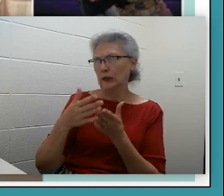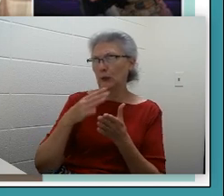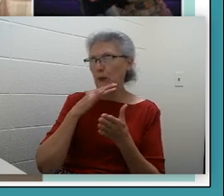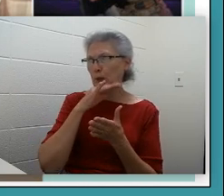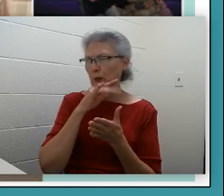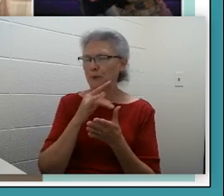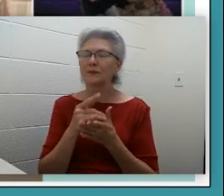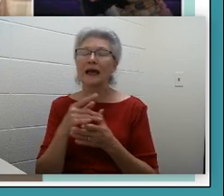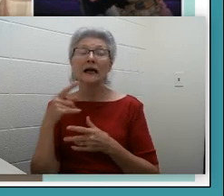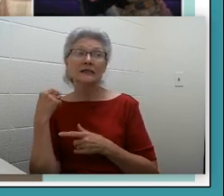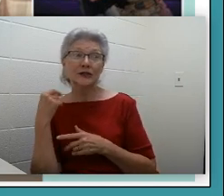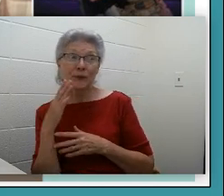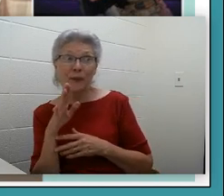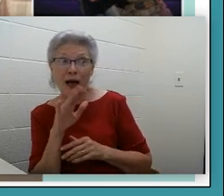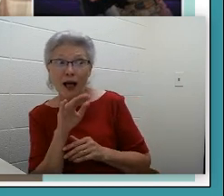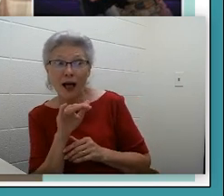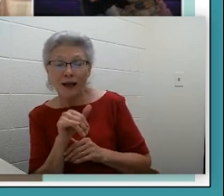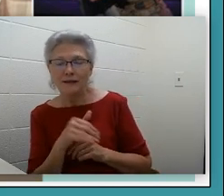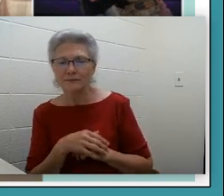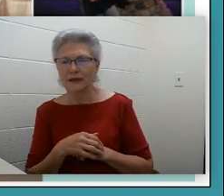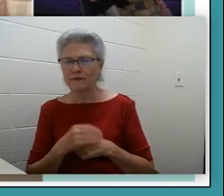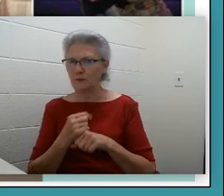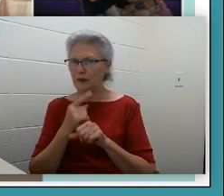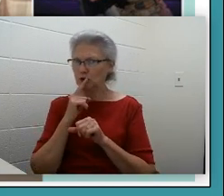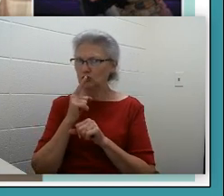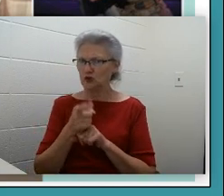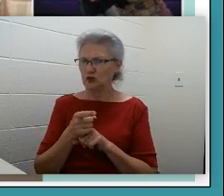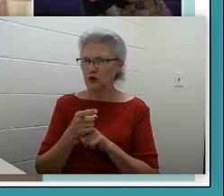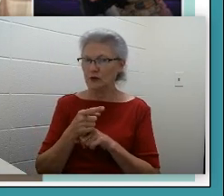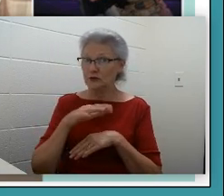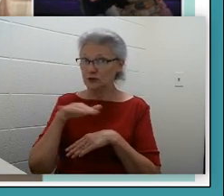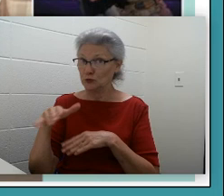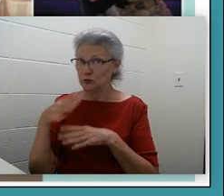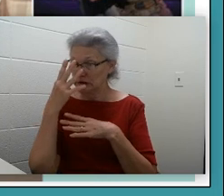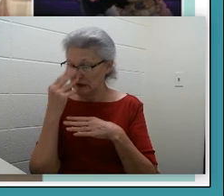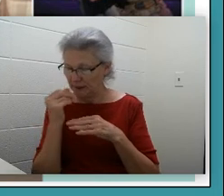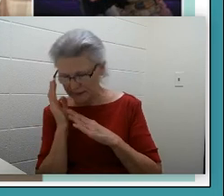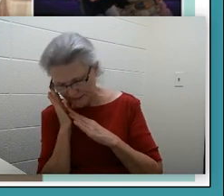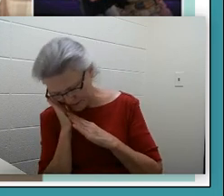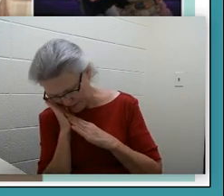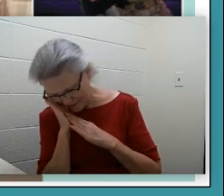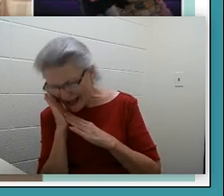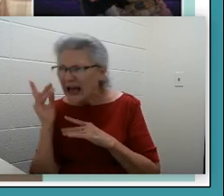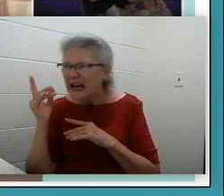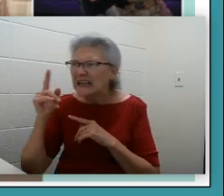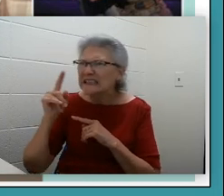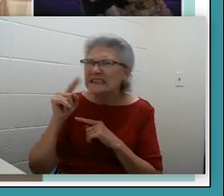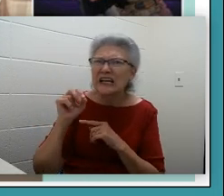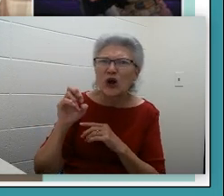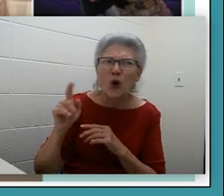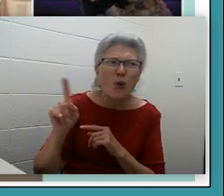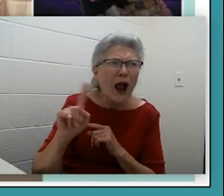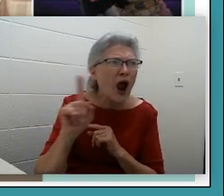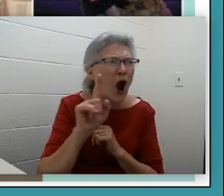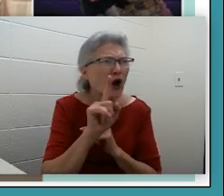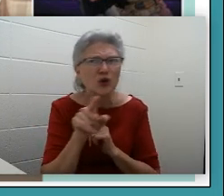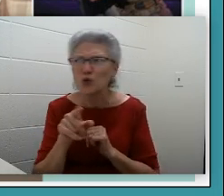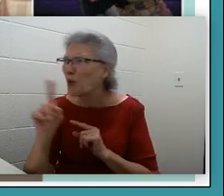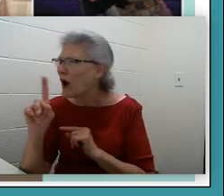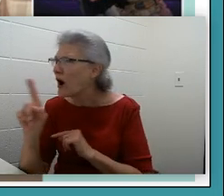Tinkerbell, he called softly, after making sure the children were asleep. Tink, where are